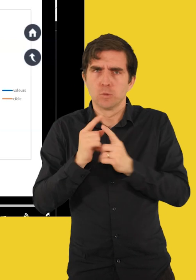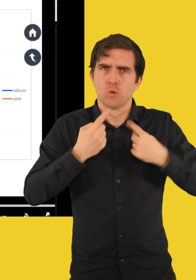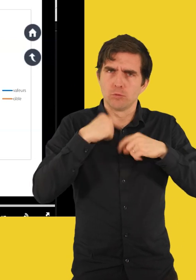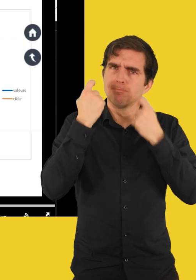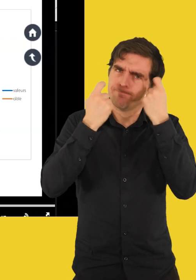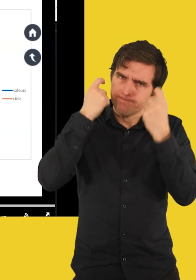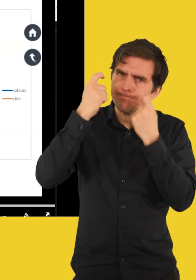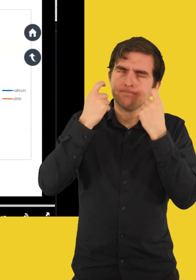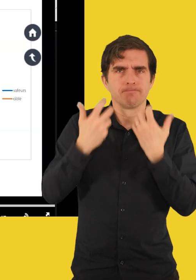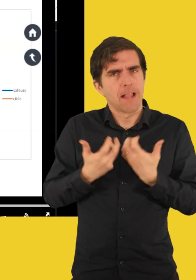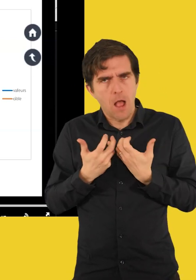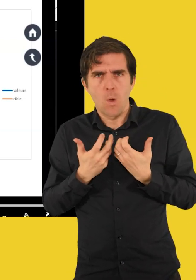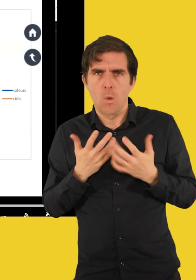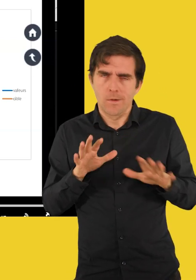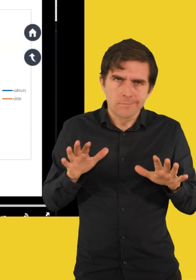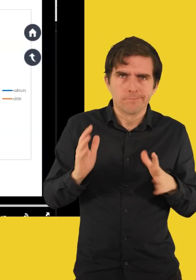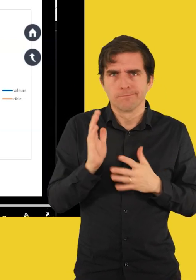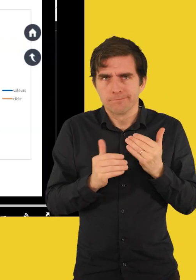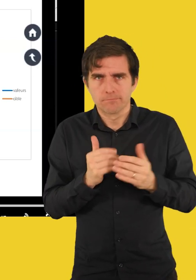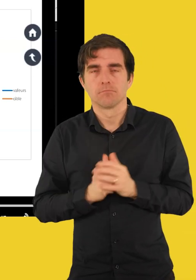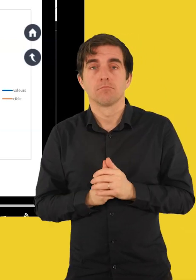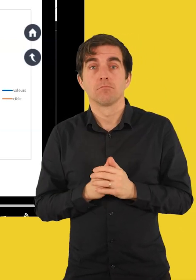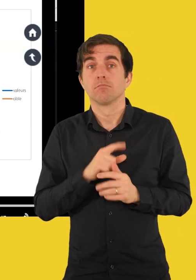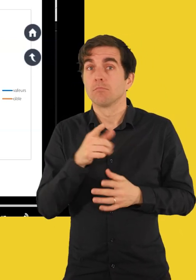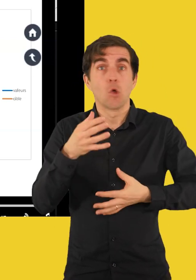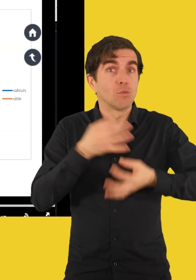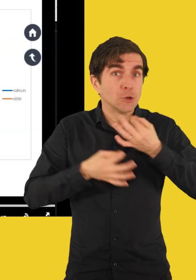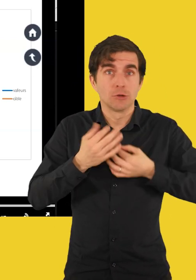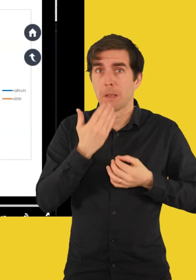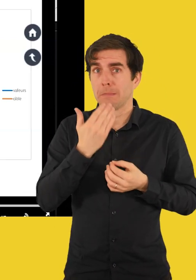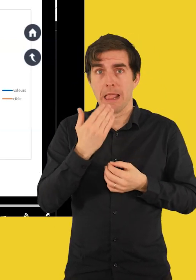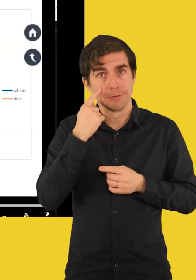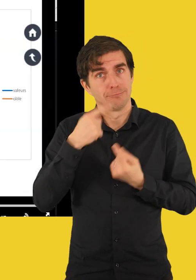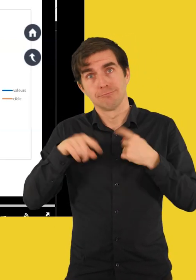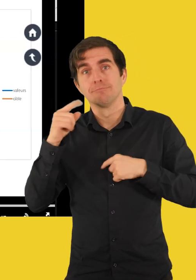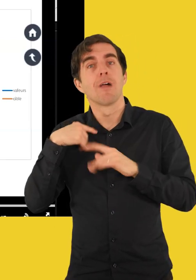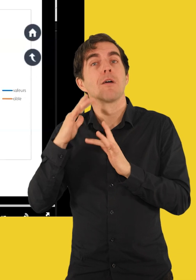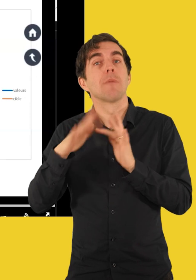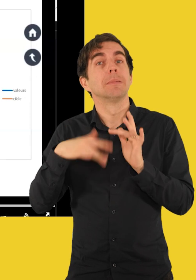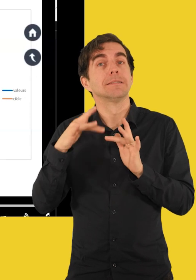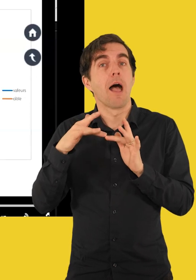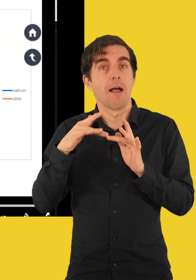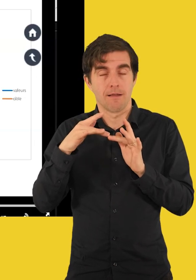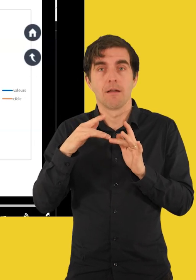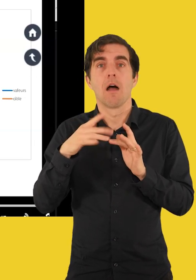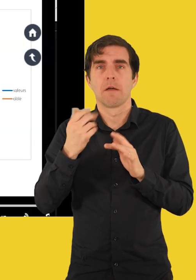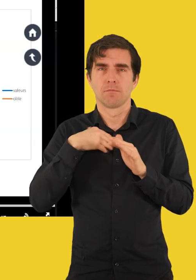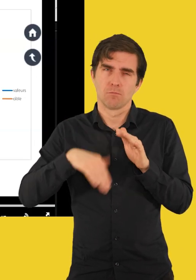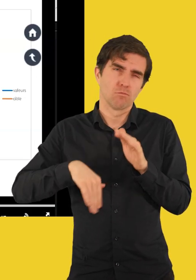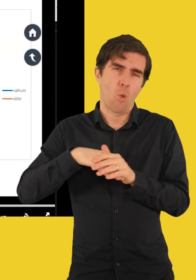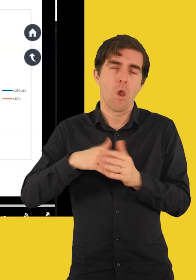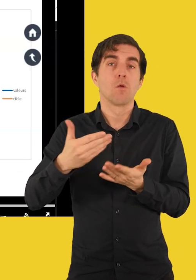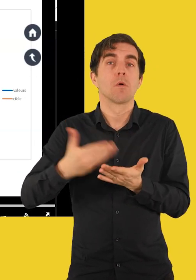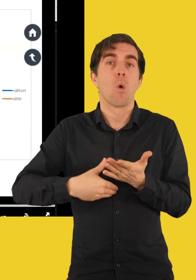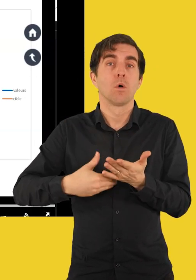also reflection. And so if you have question, please go on our website, and we have